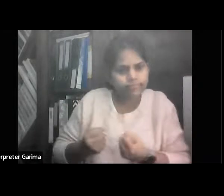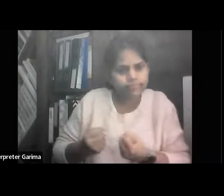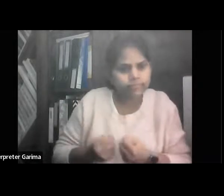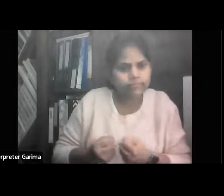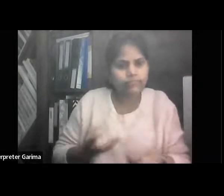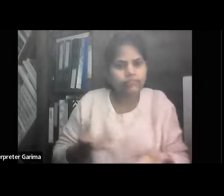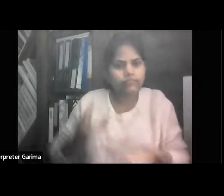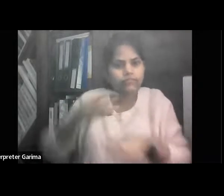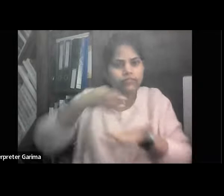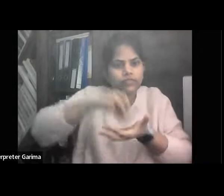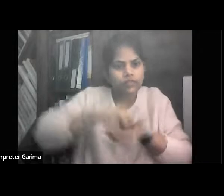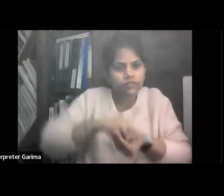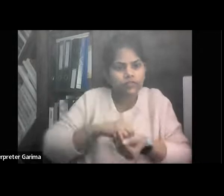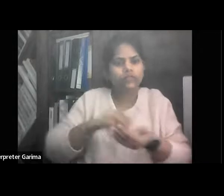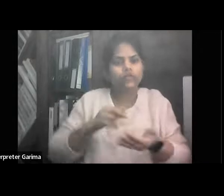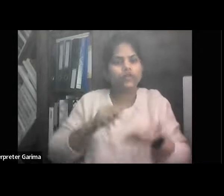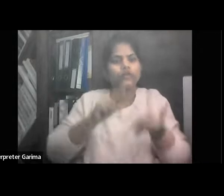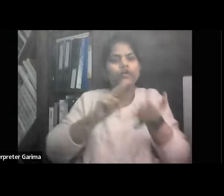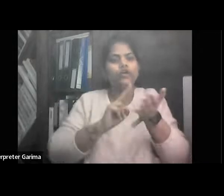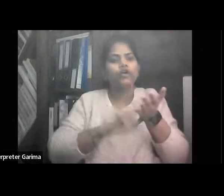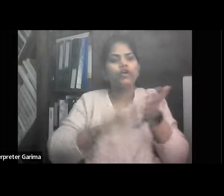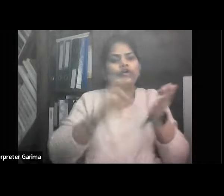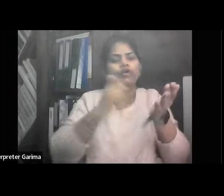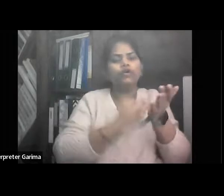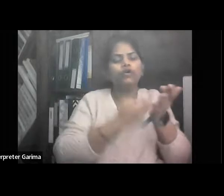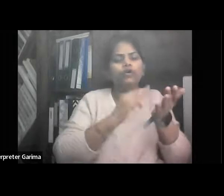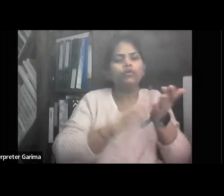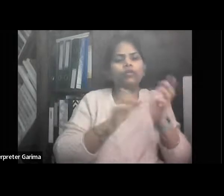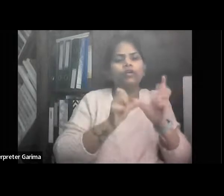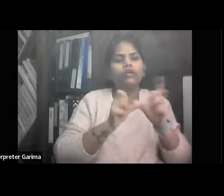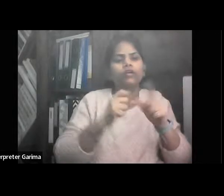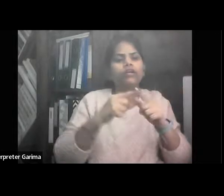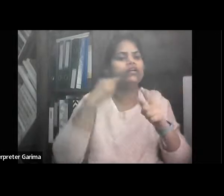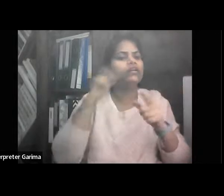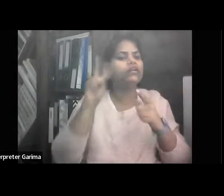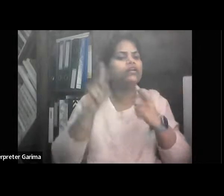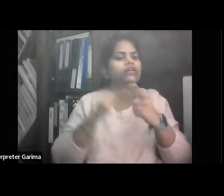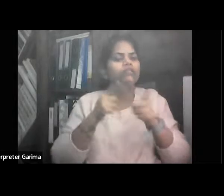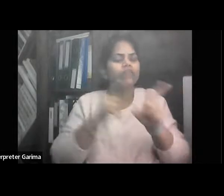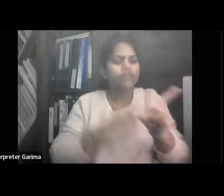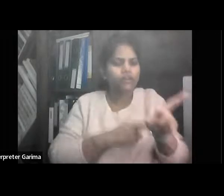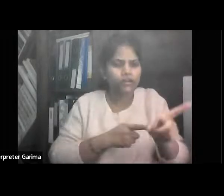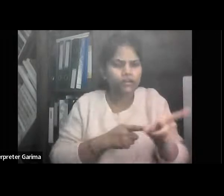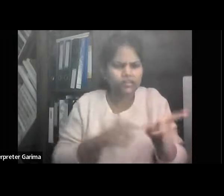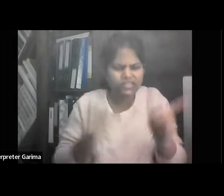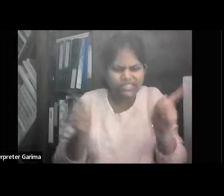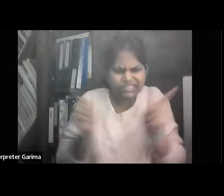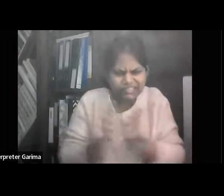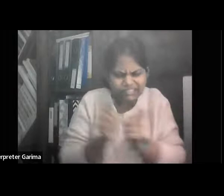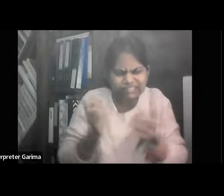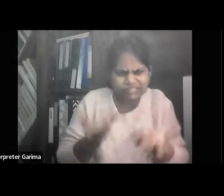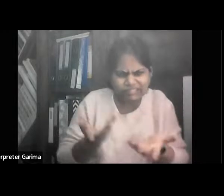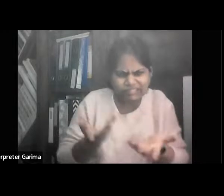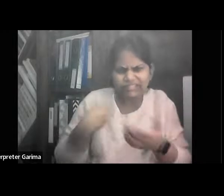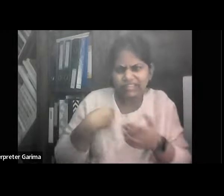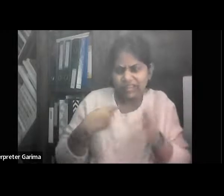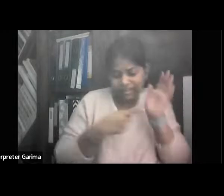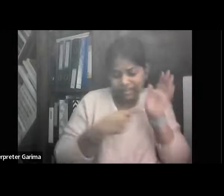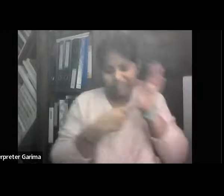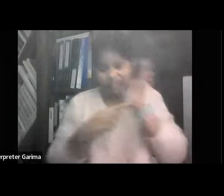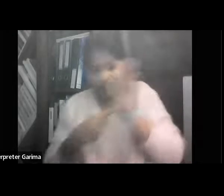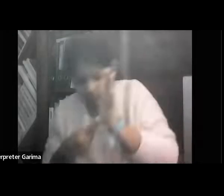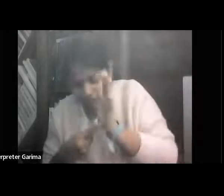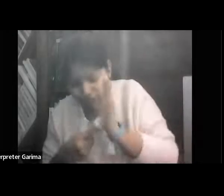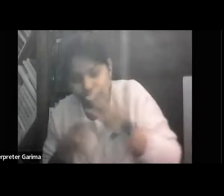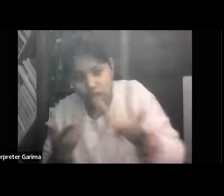under wholeness and normativity, disabled figures short-circuit the frames of depiction and induce